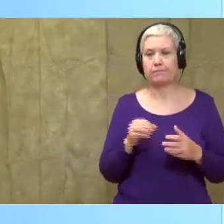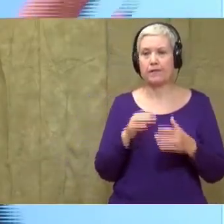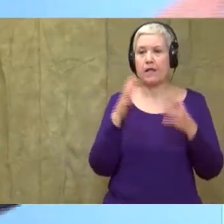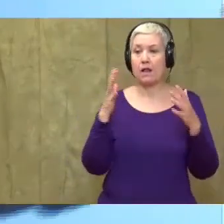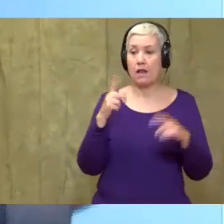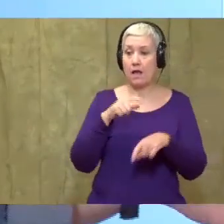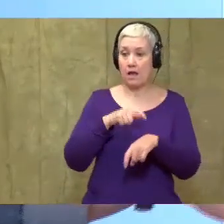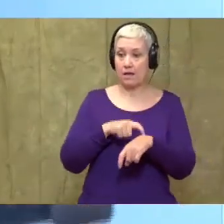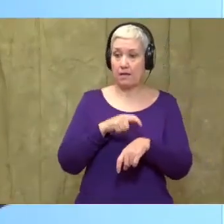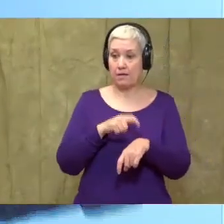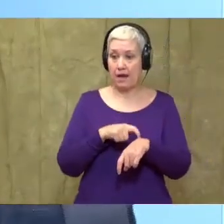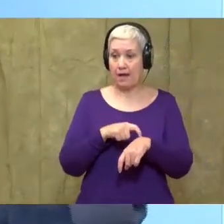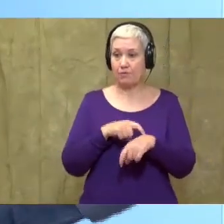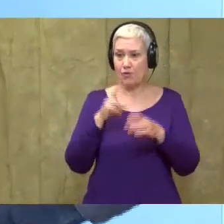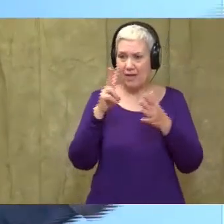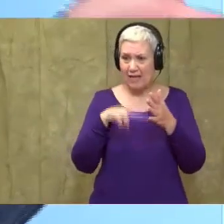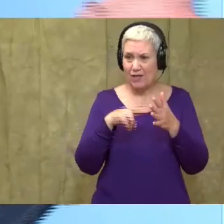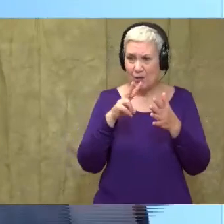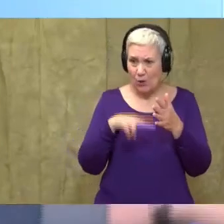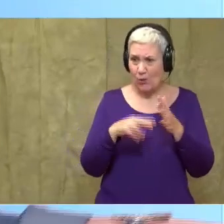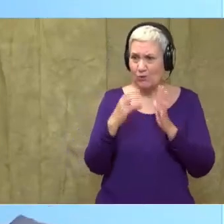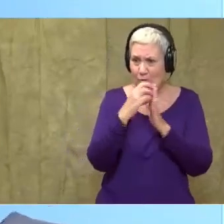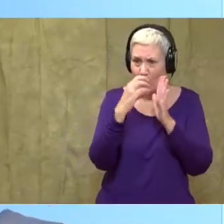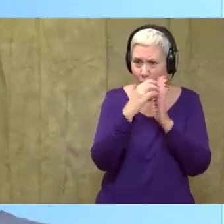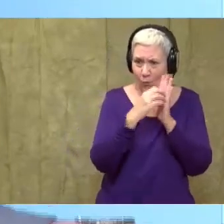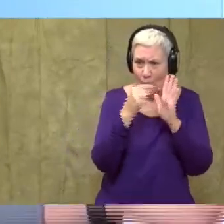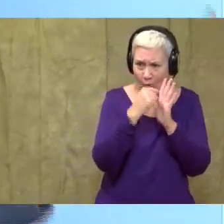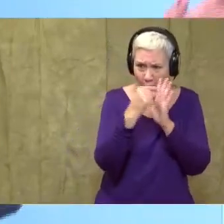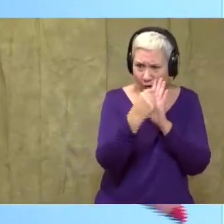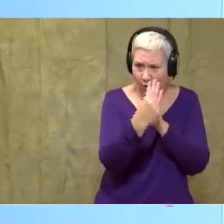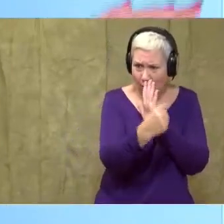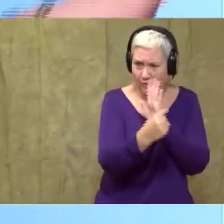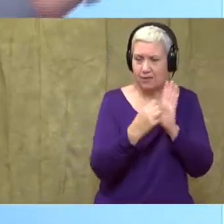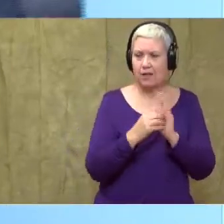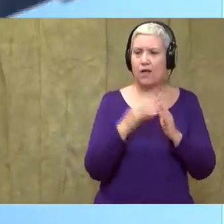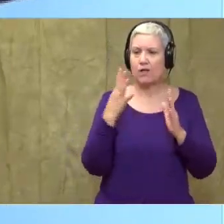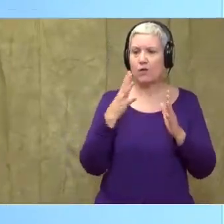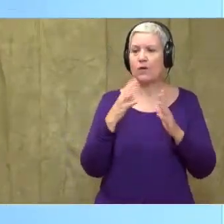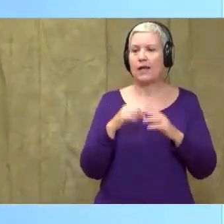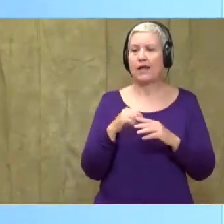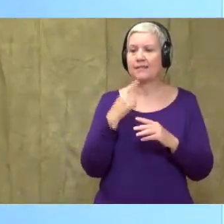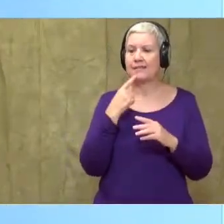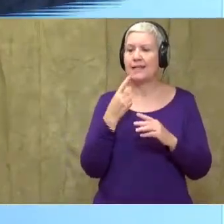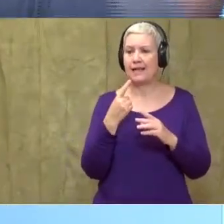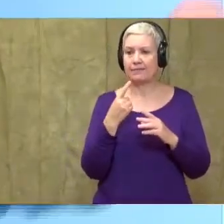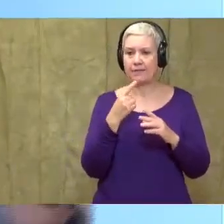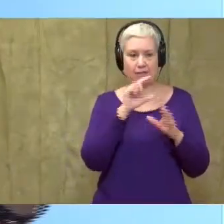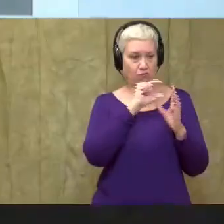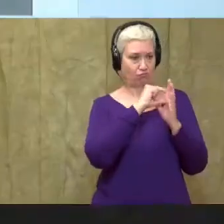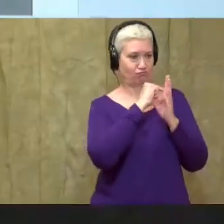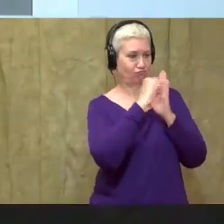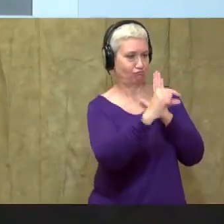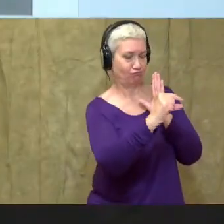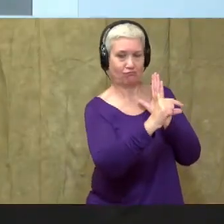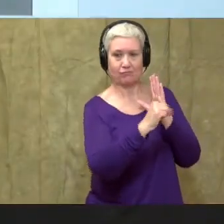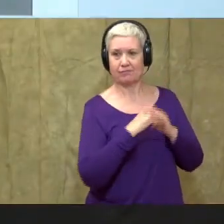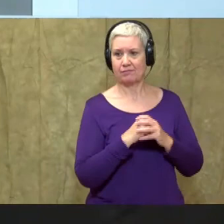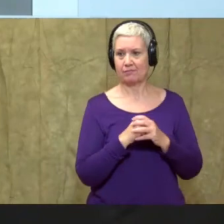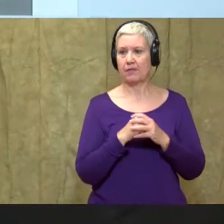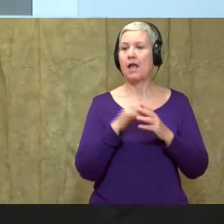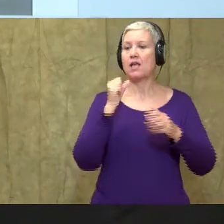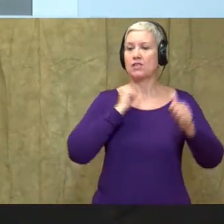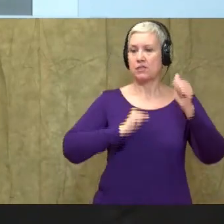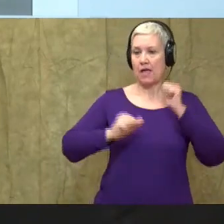you can use the text, and in fact, you can use the exact wording of the text to break down this claim. It's right here. Scientists